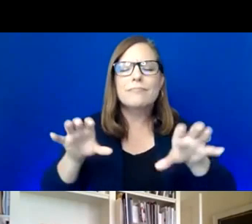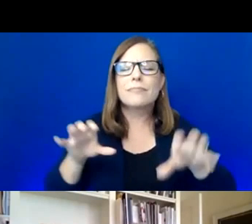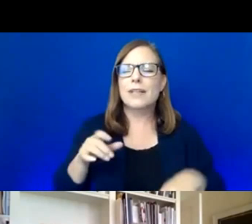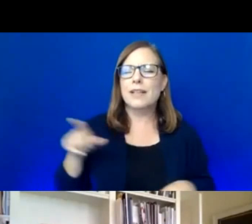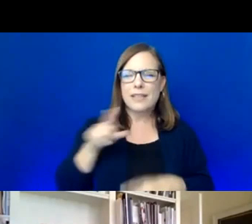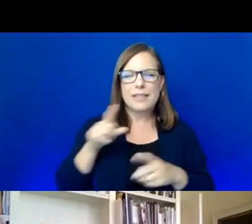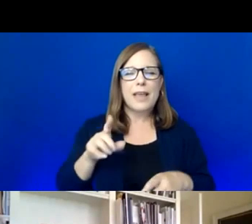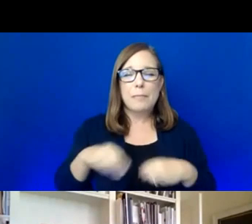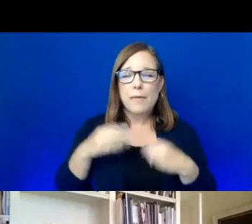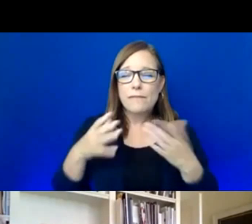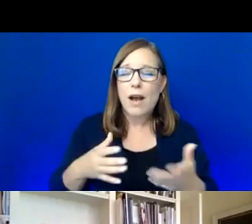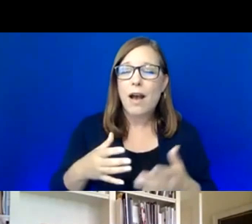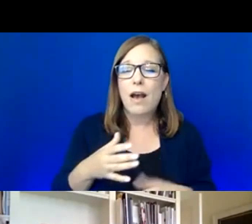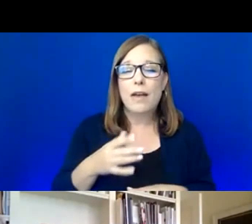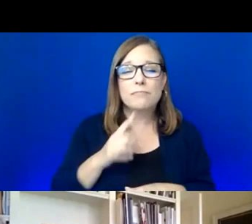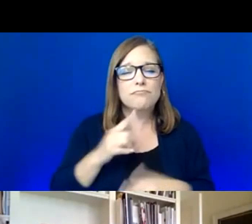in their community.